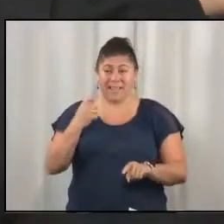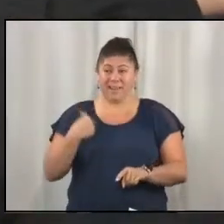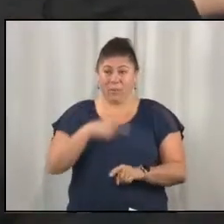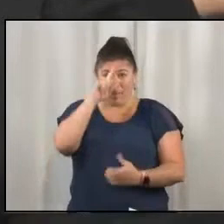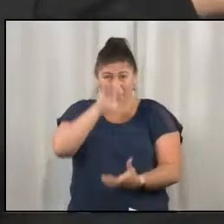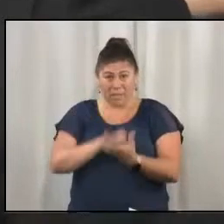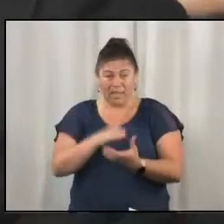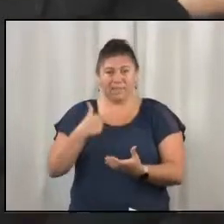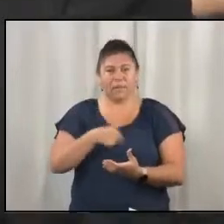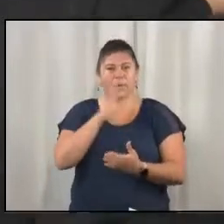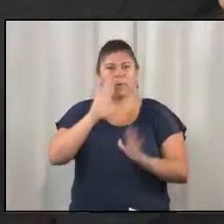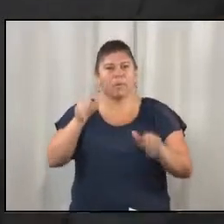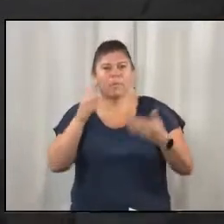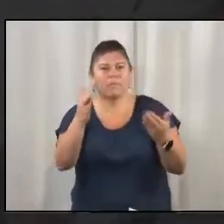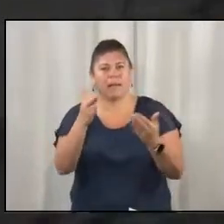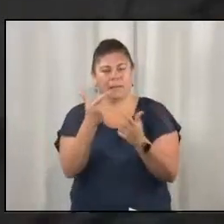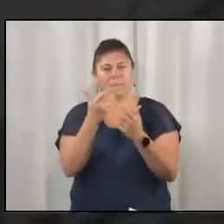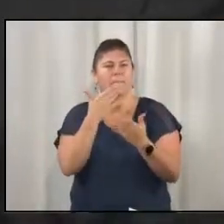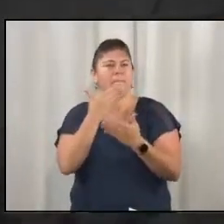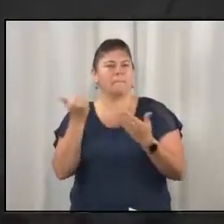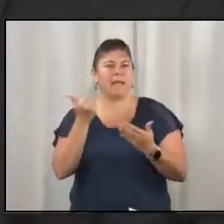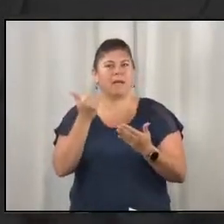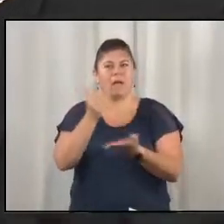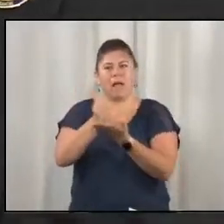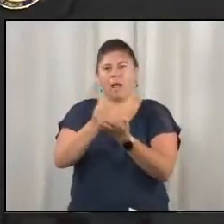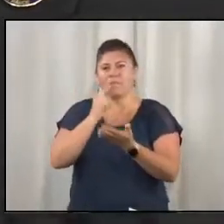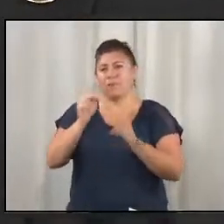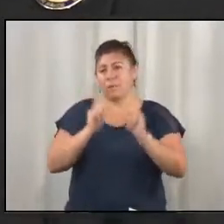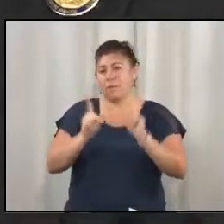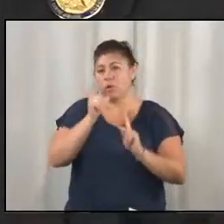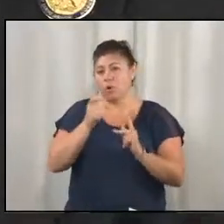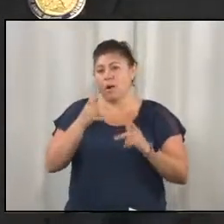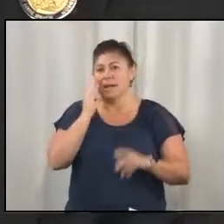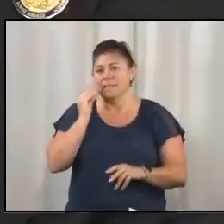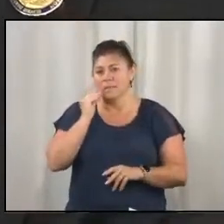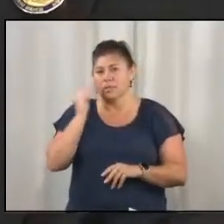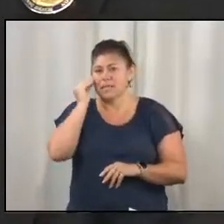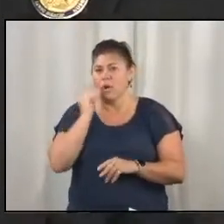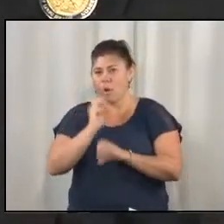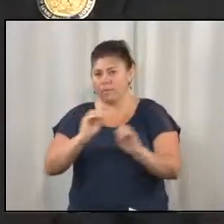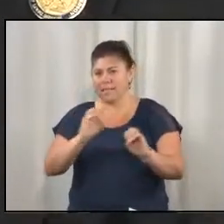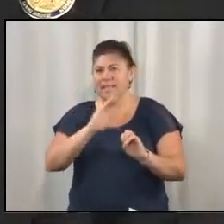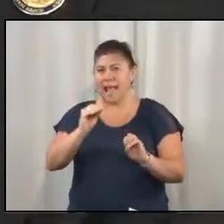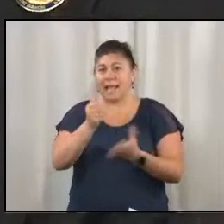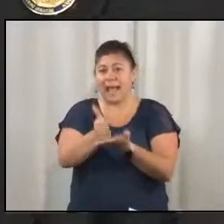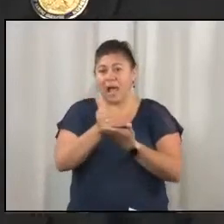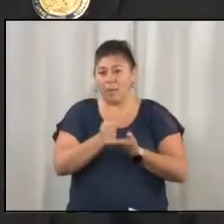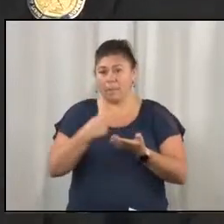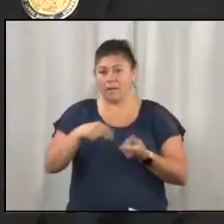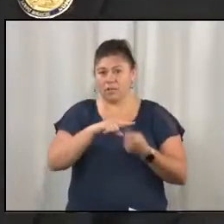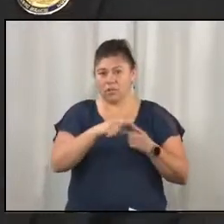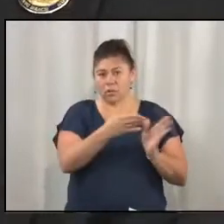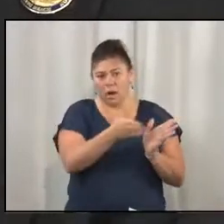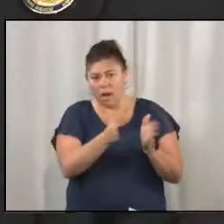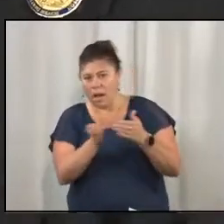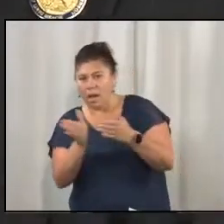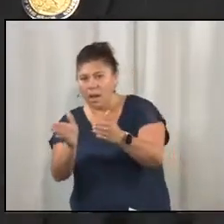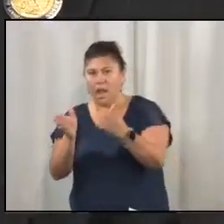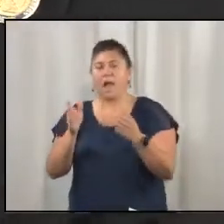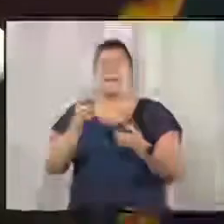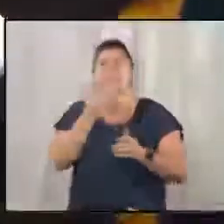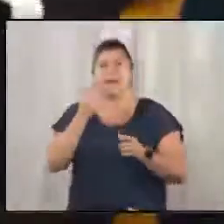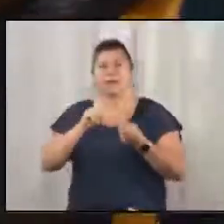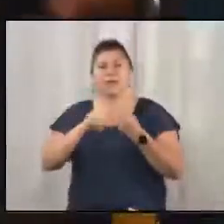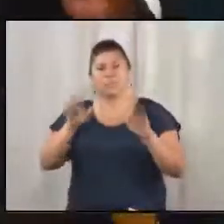will provide greater help to people experiencing homelessness and put us on a pathway to prevention and housing and